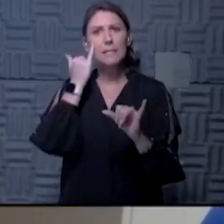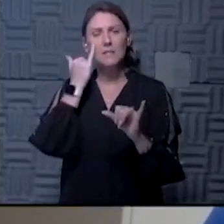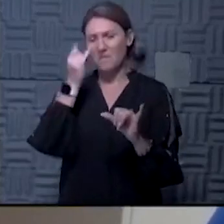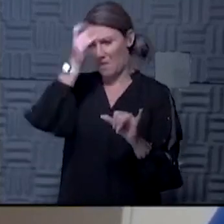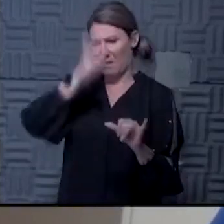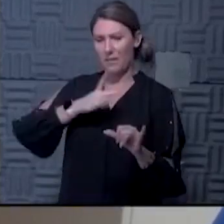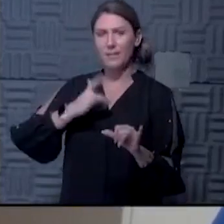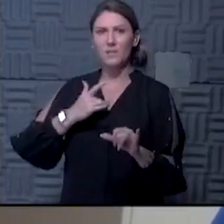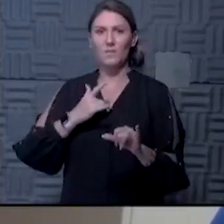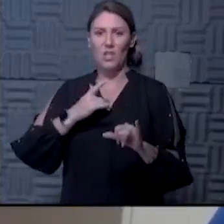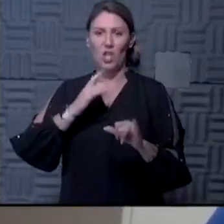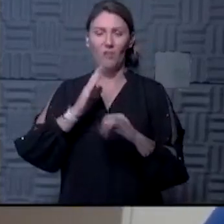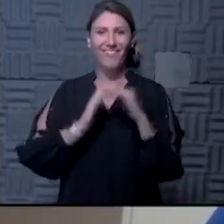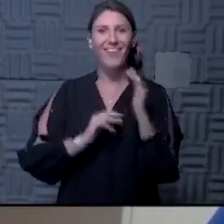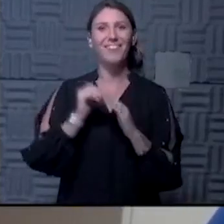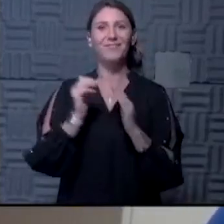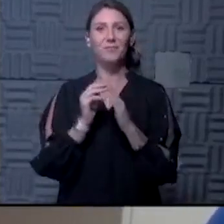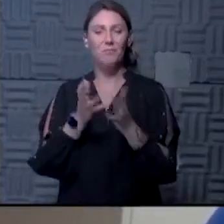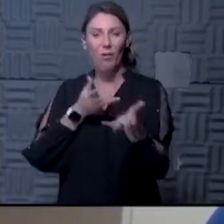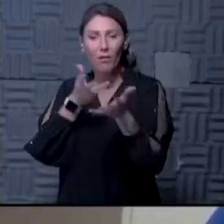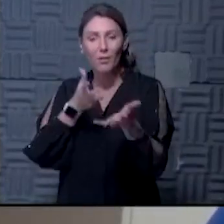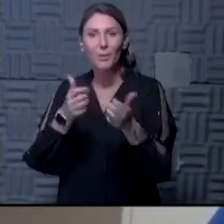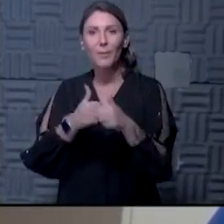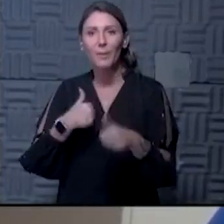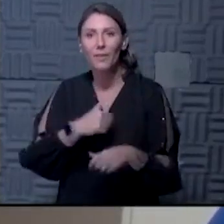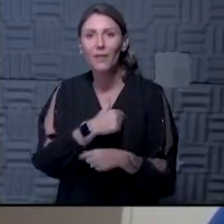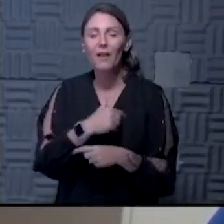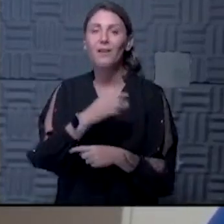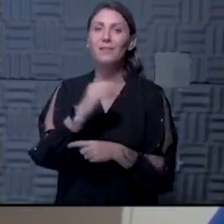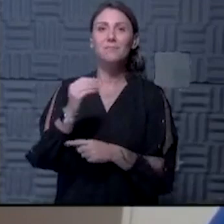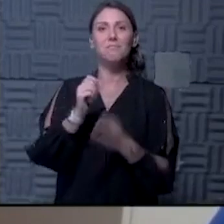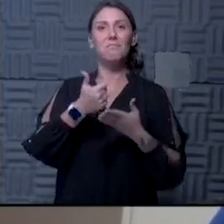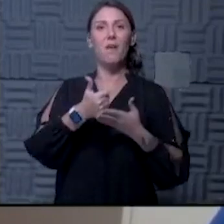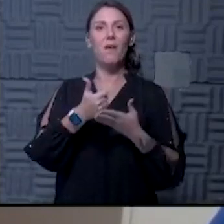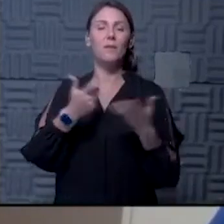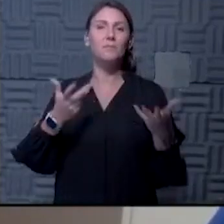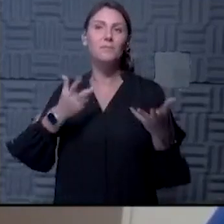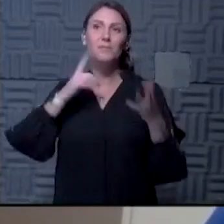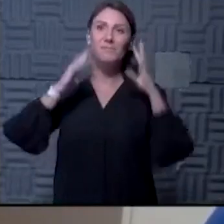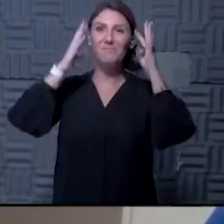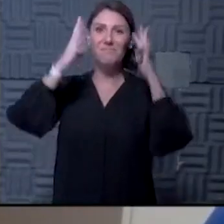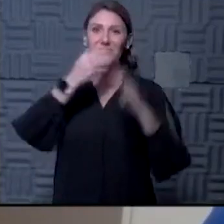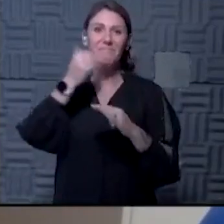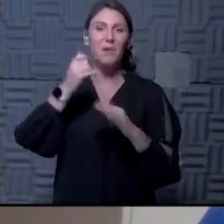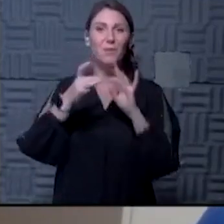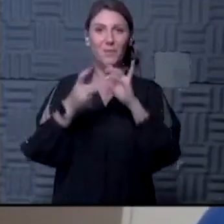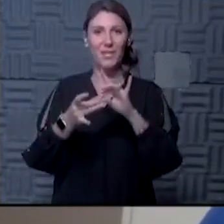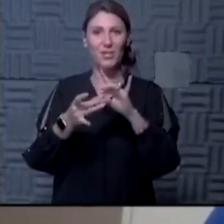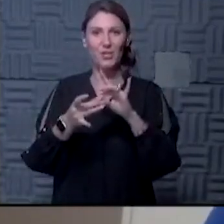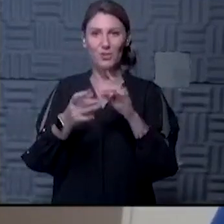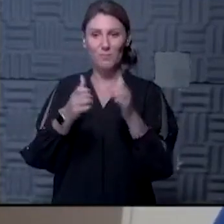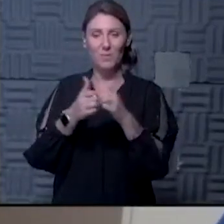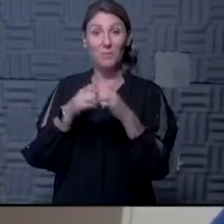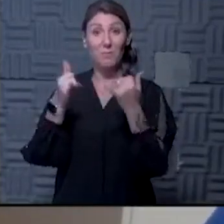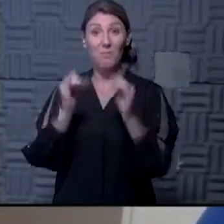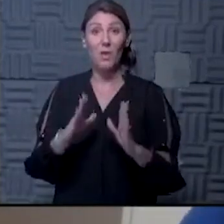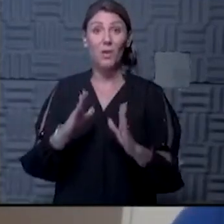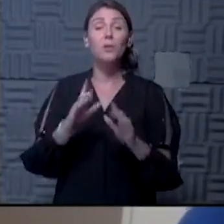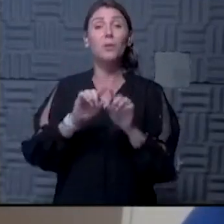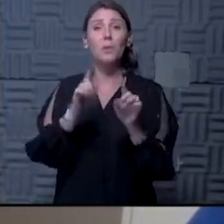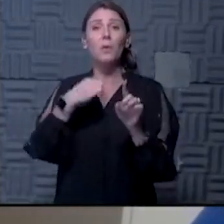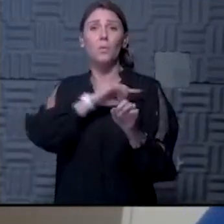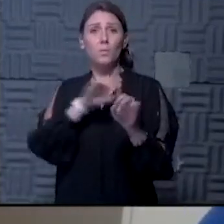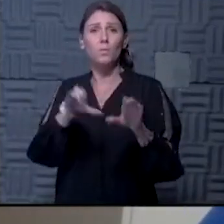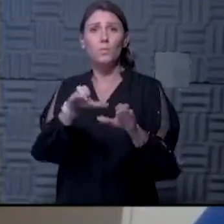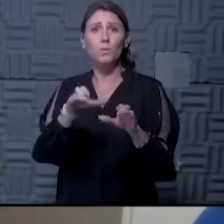comfortable, talking with us, and it helps us, create better relationships with them. But, we do it through